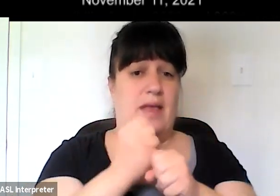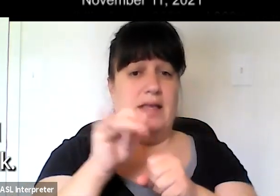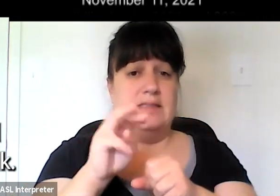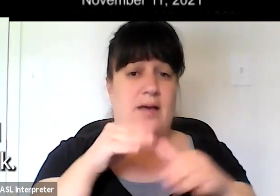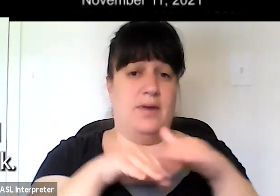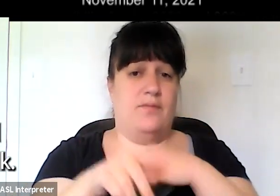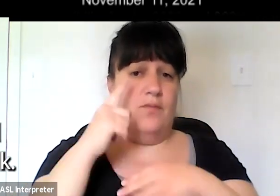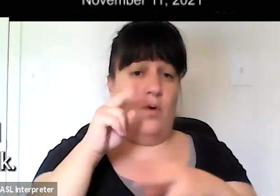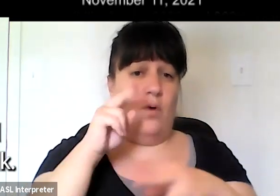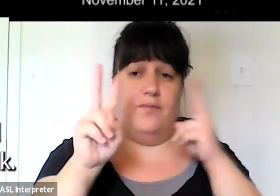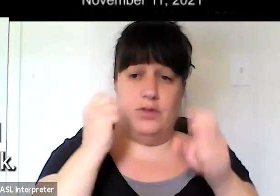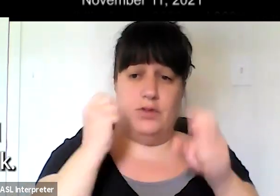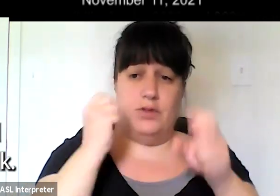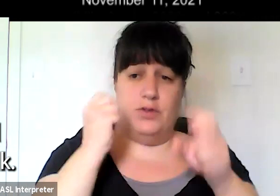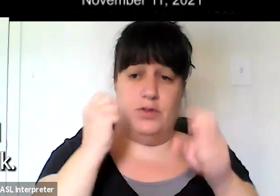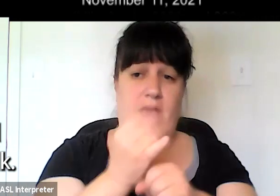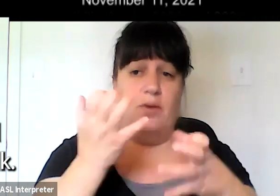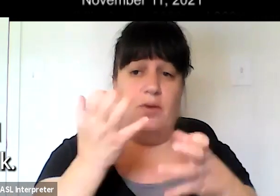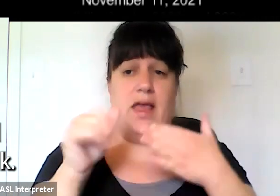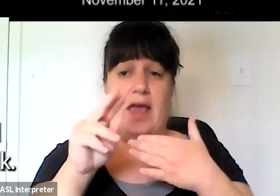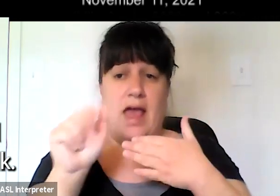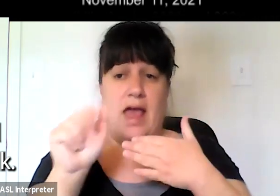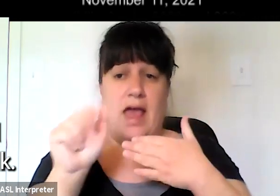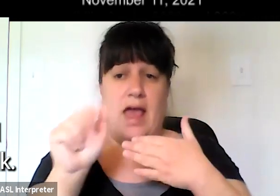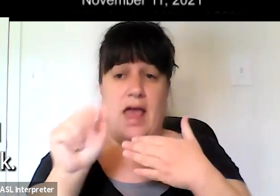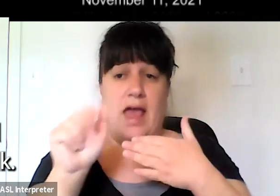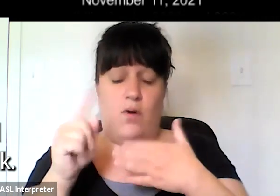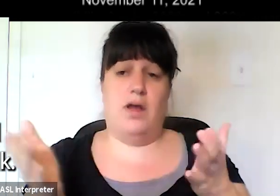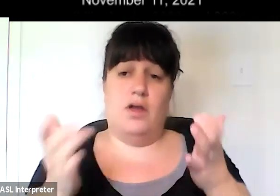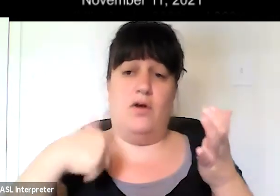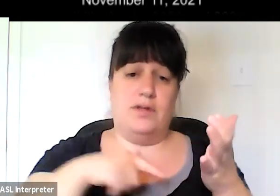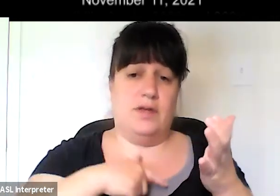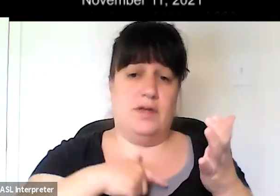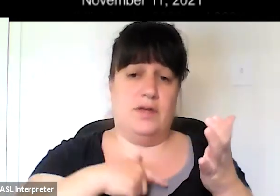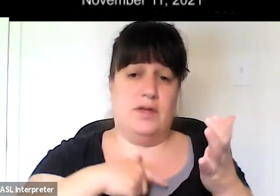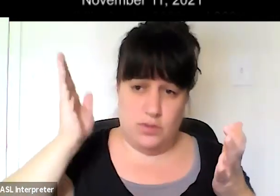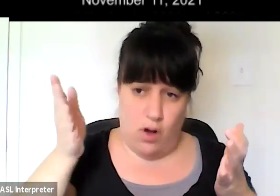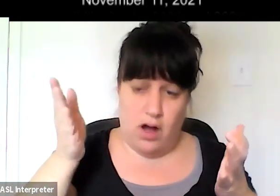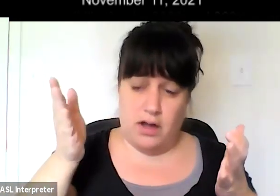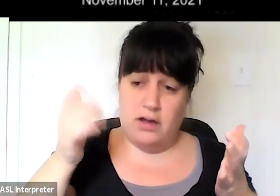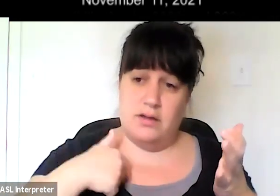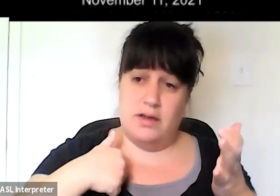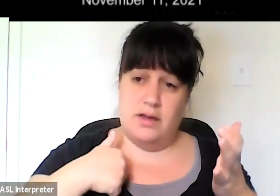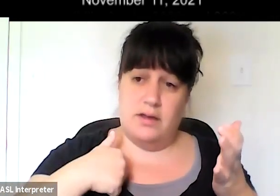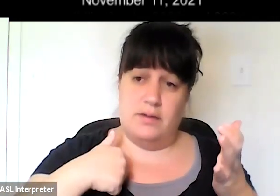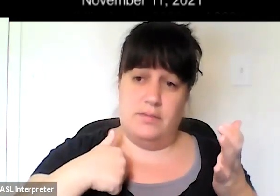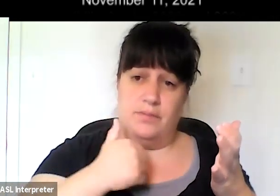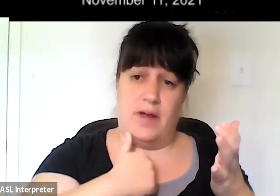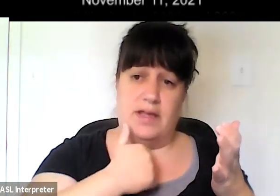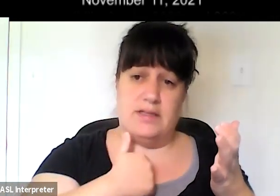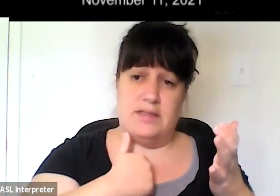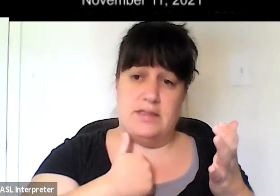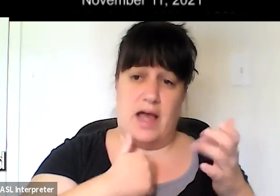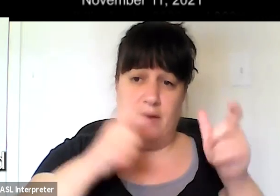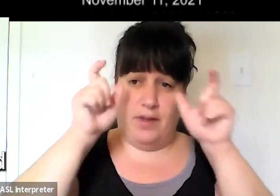impaired. And I'd like to thank Anna for kind of encouraging me to give this talk. I myself am a spectacle